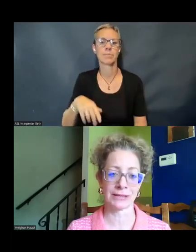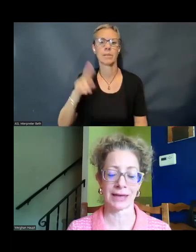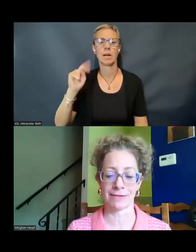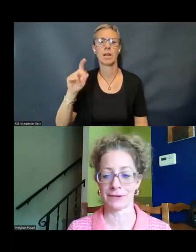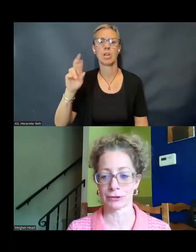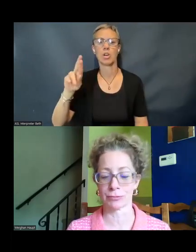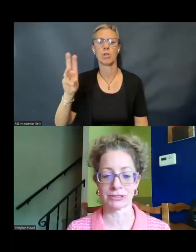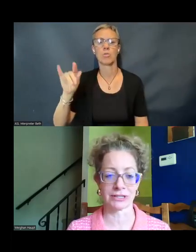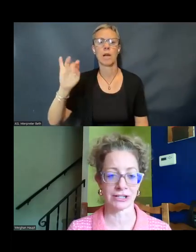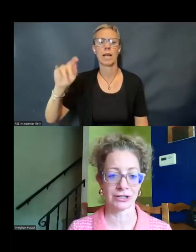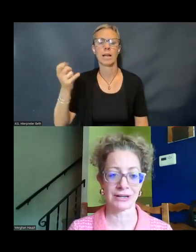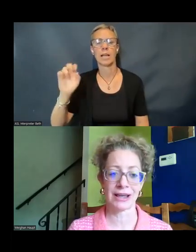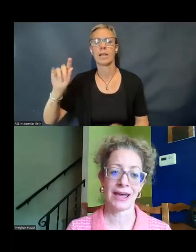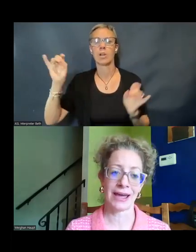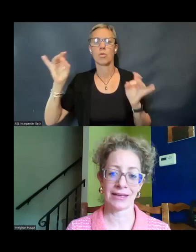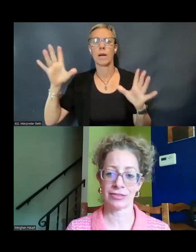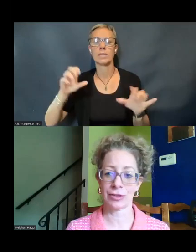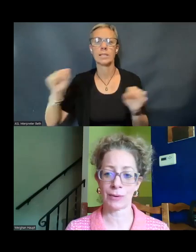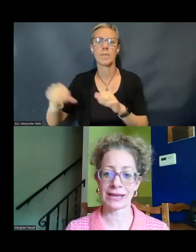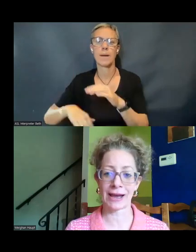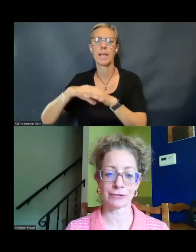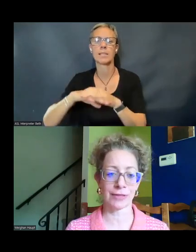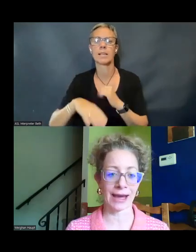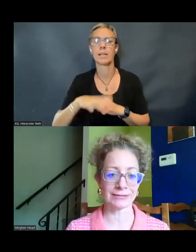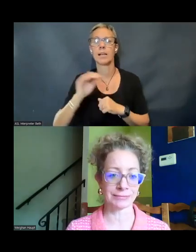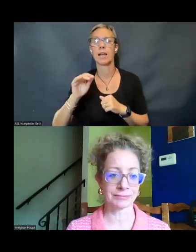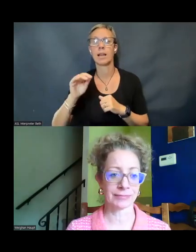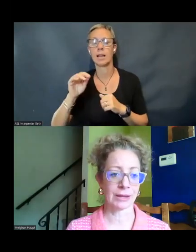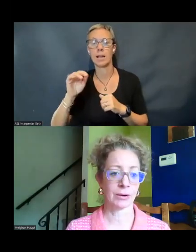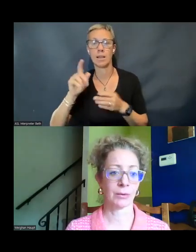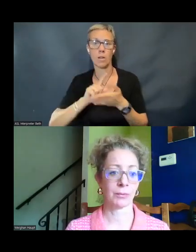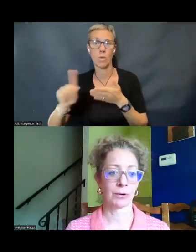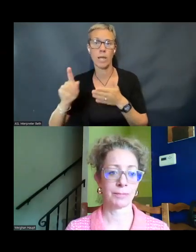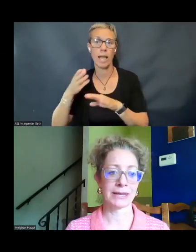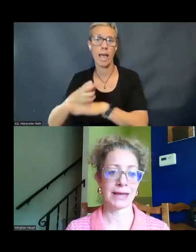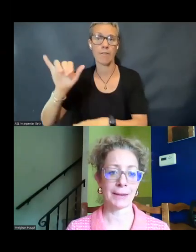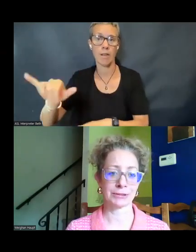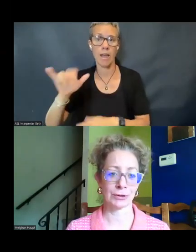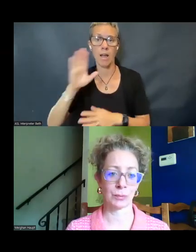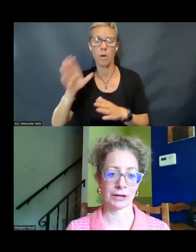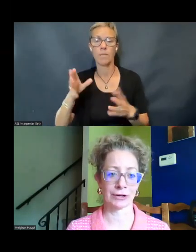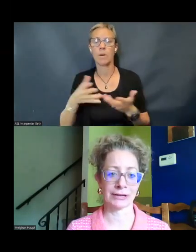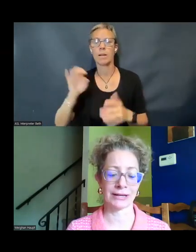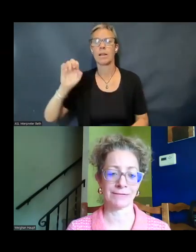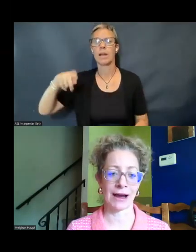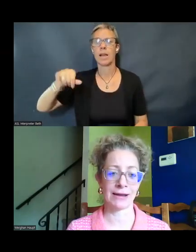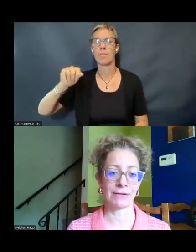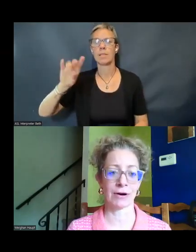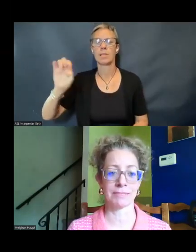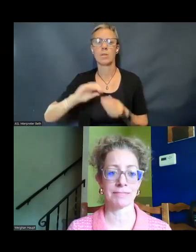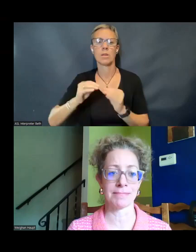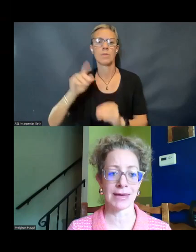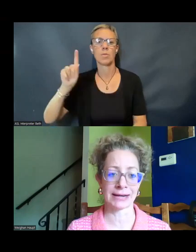Evans will be that feature presentation. And the week after that will be episode